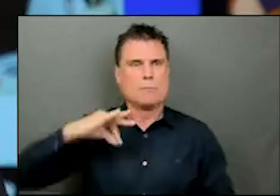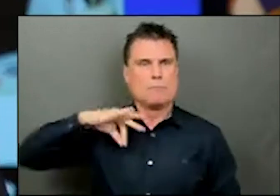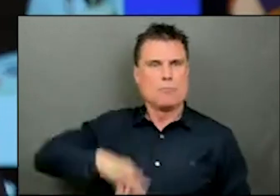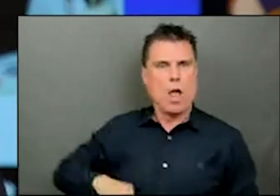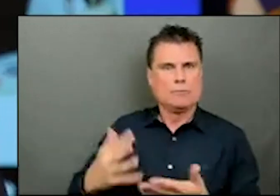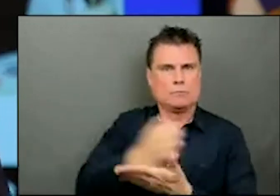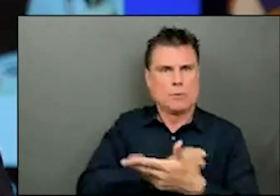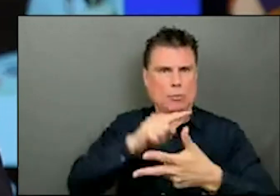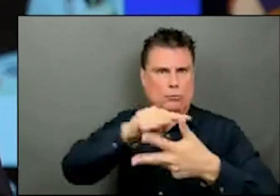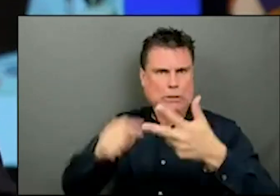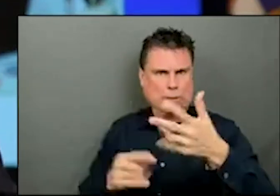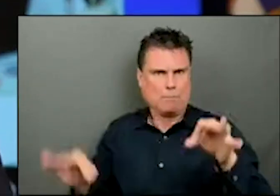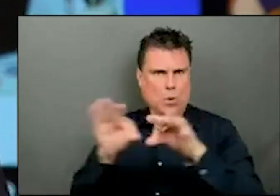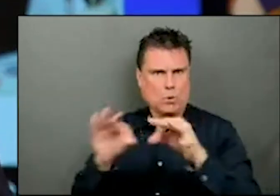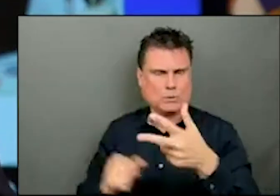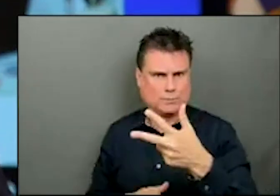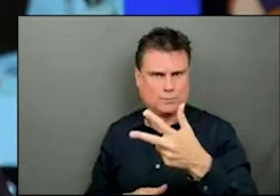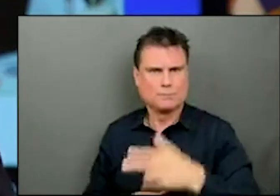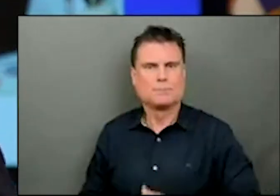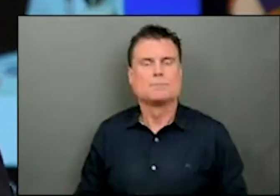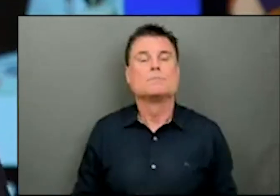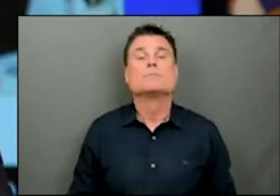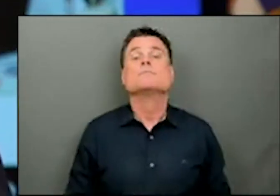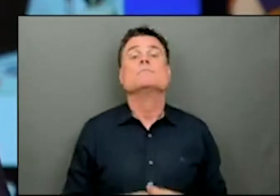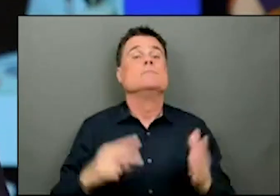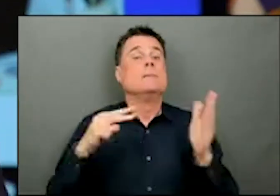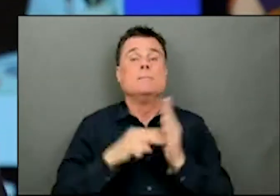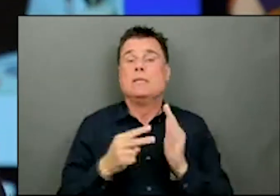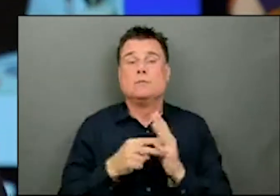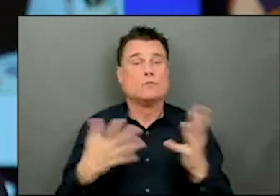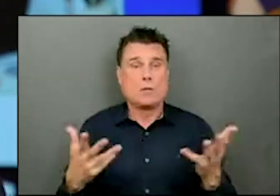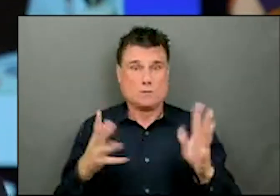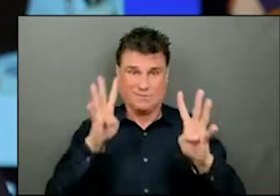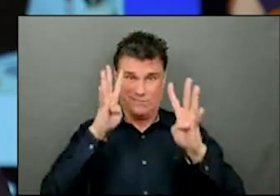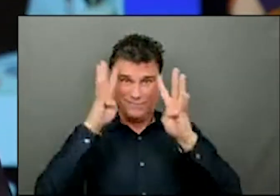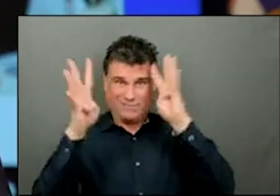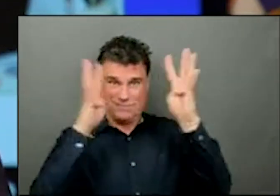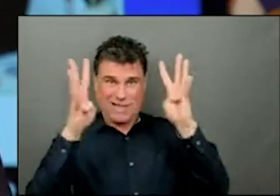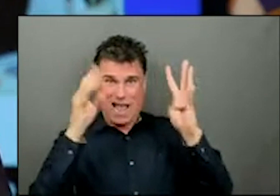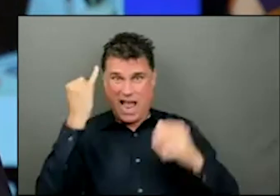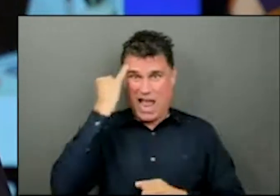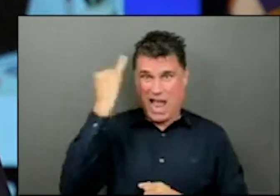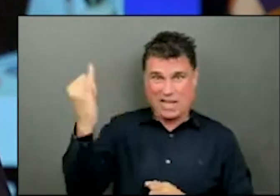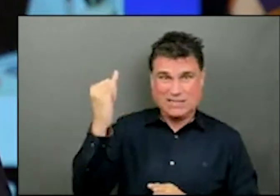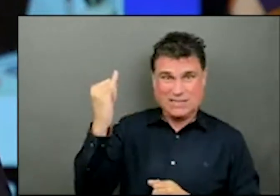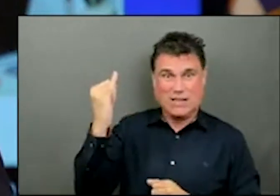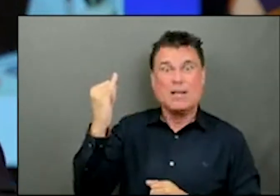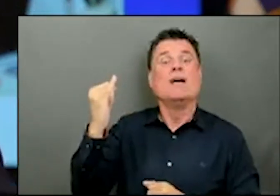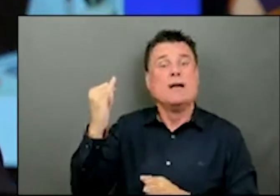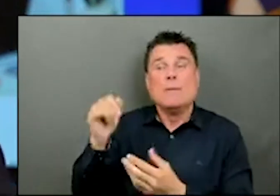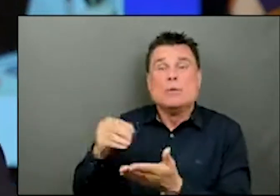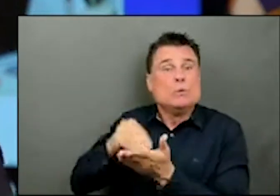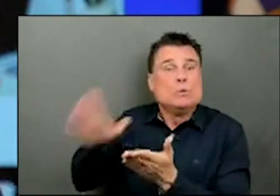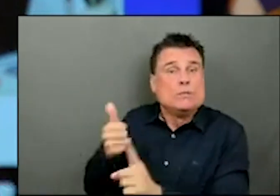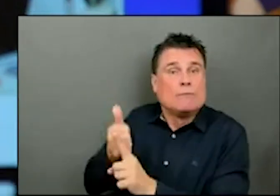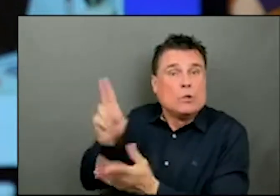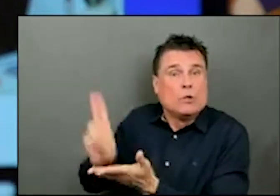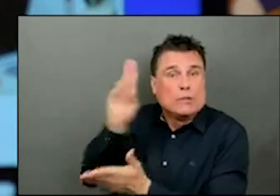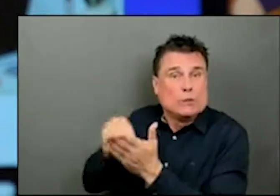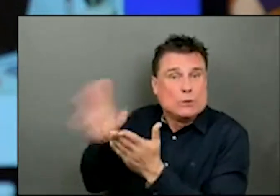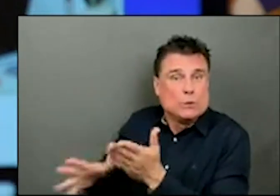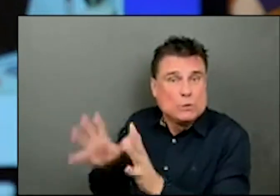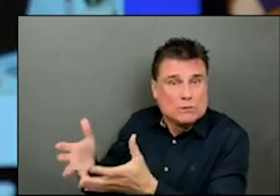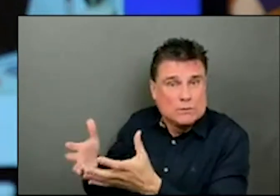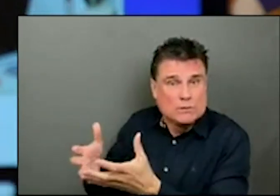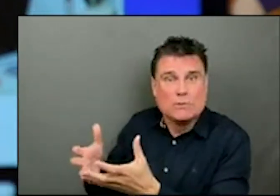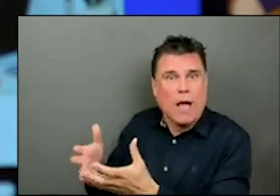the ideas that are being grown in our post-secondary institutions and in our industrial sectors can stay here.